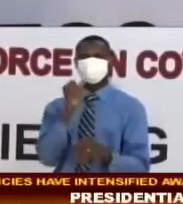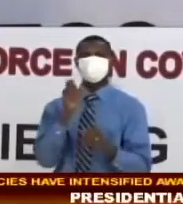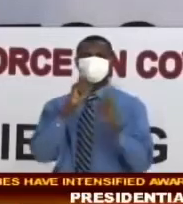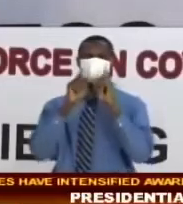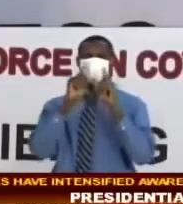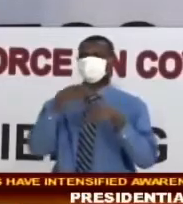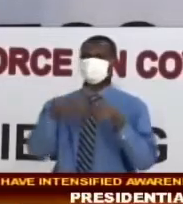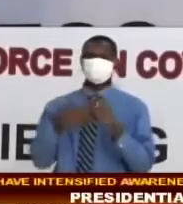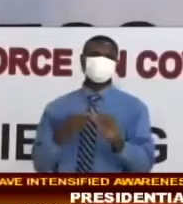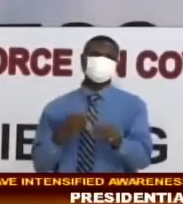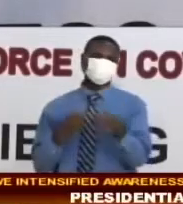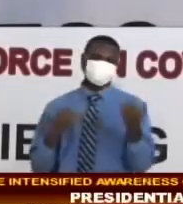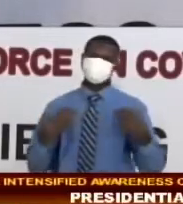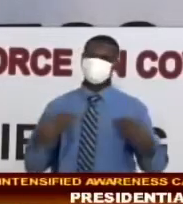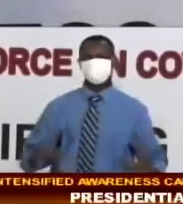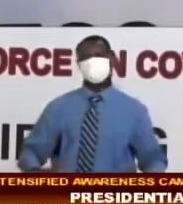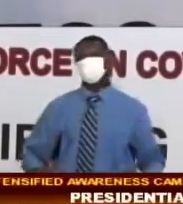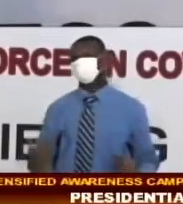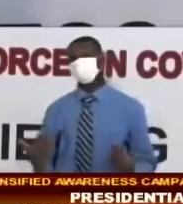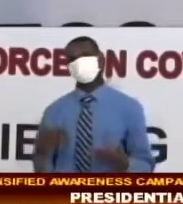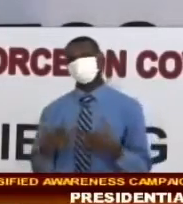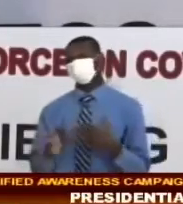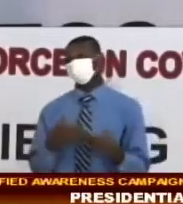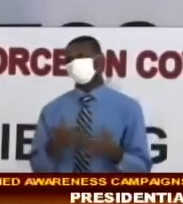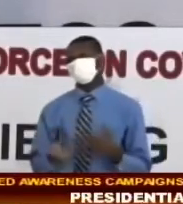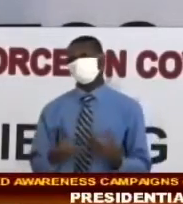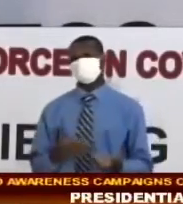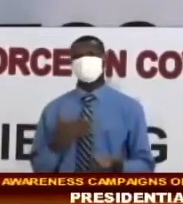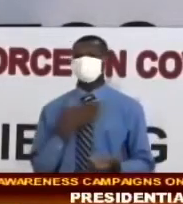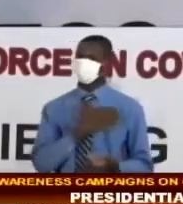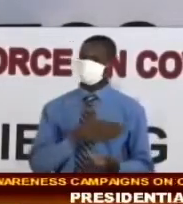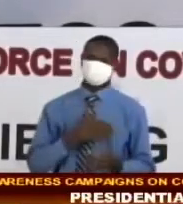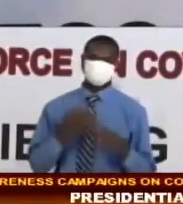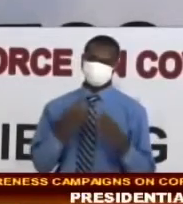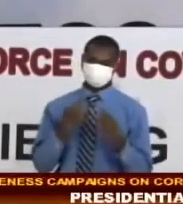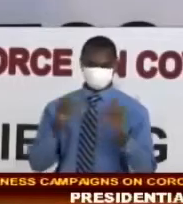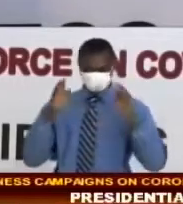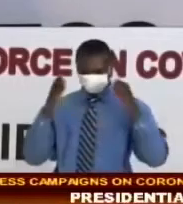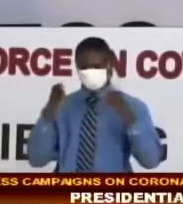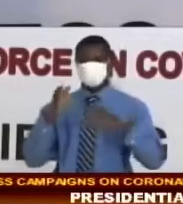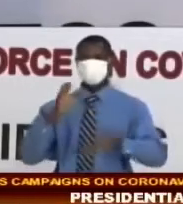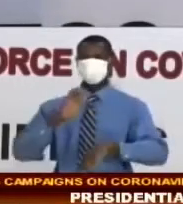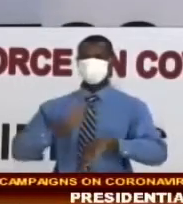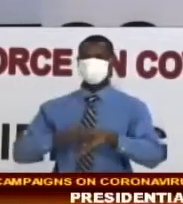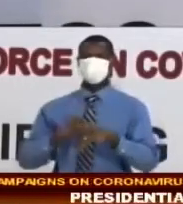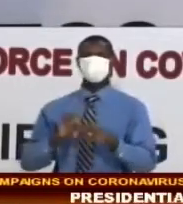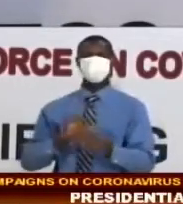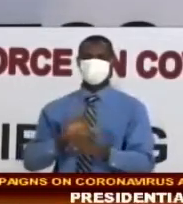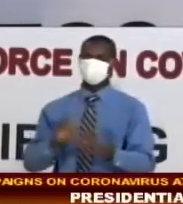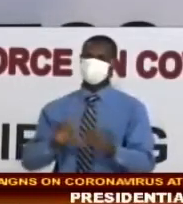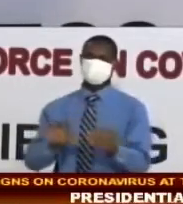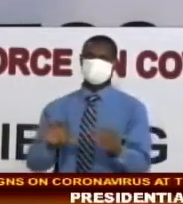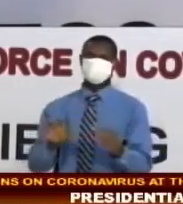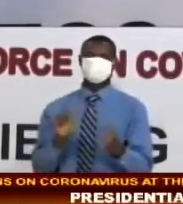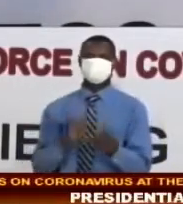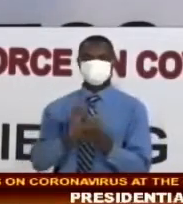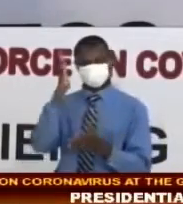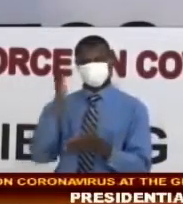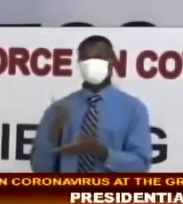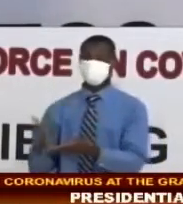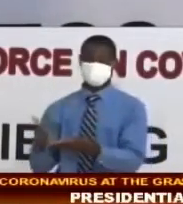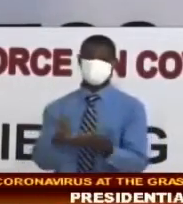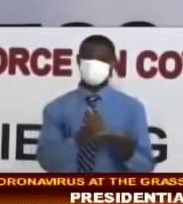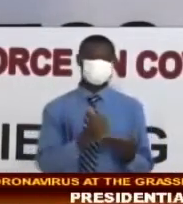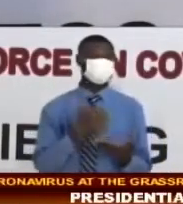While they are important, there's the risk that we will dilute our effort, and I think we need to remain focused. So